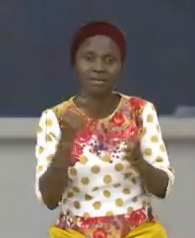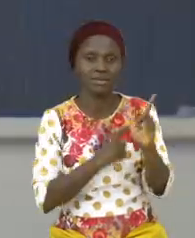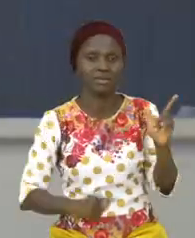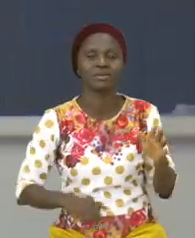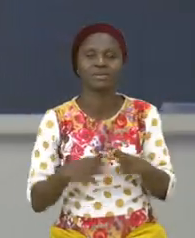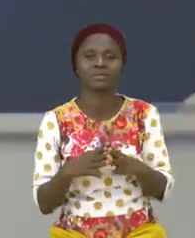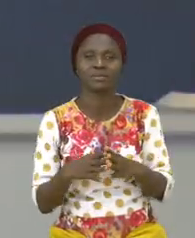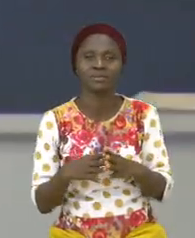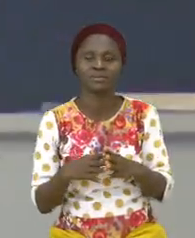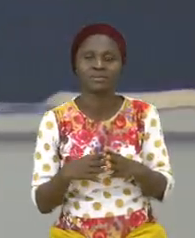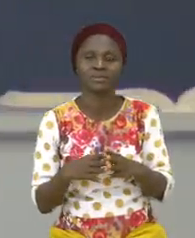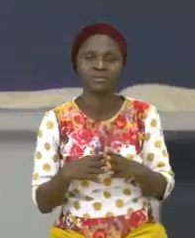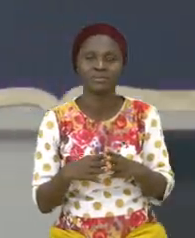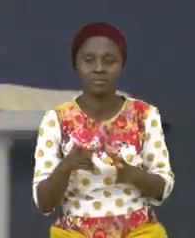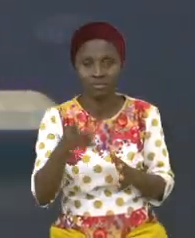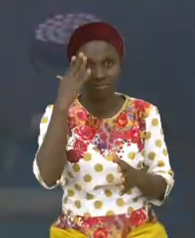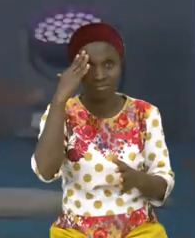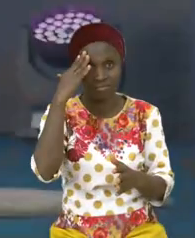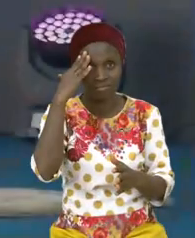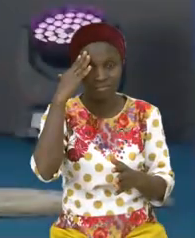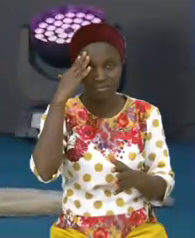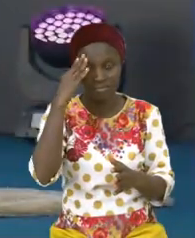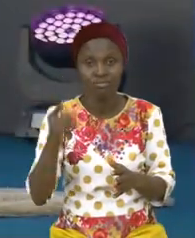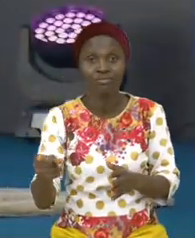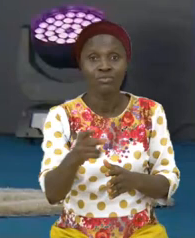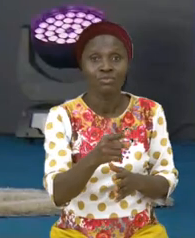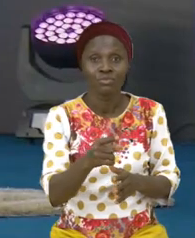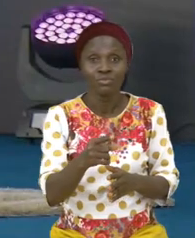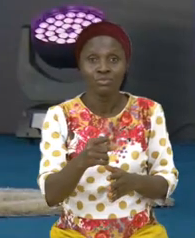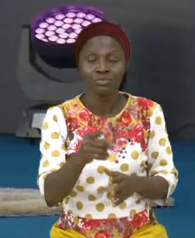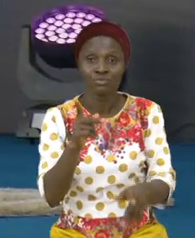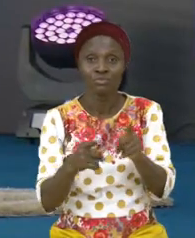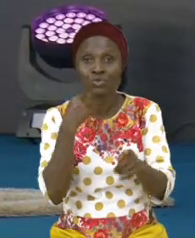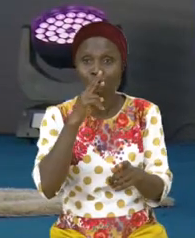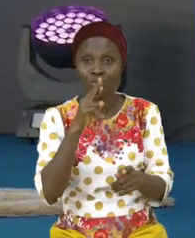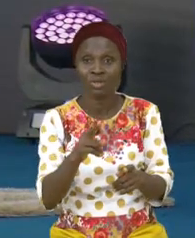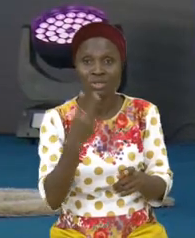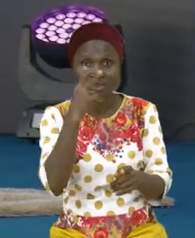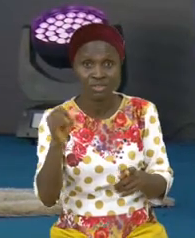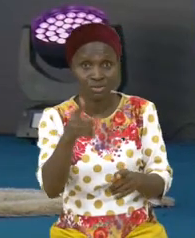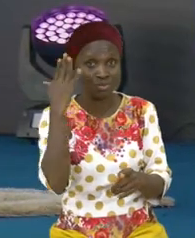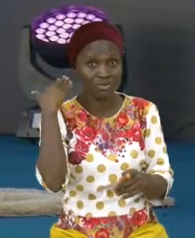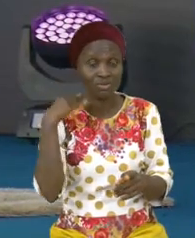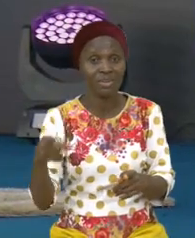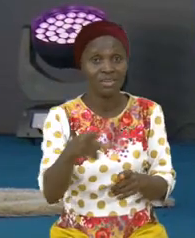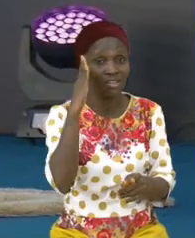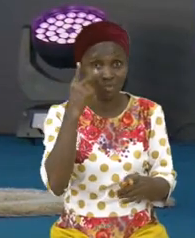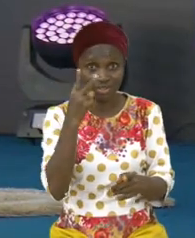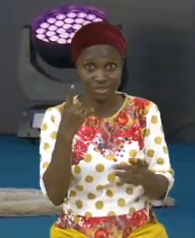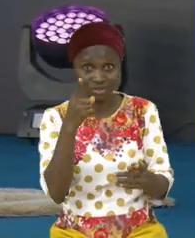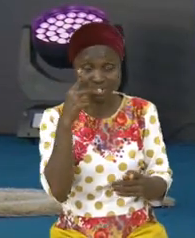Lord. You know, those who have seen you before, they will see you after